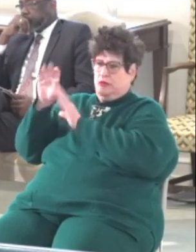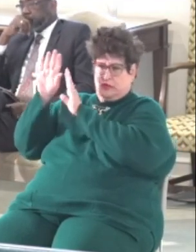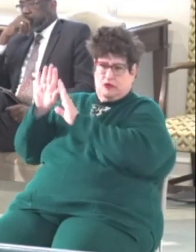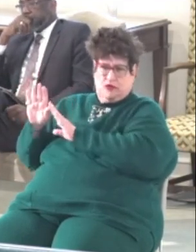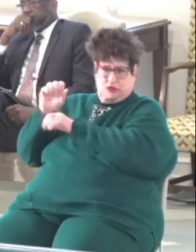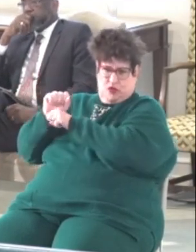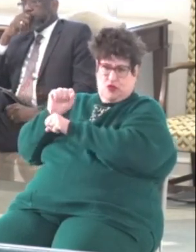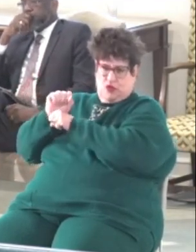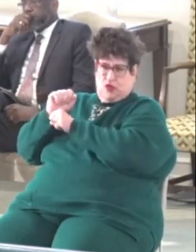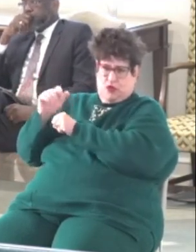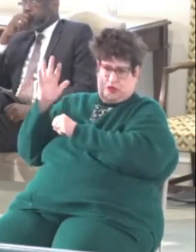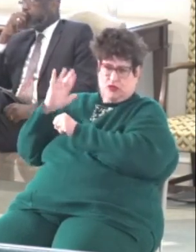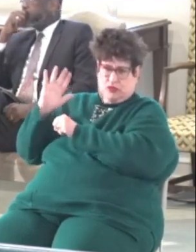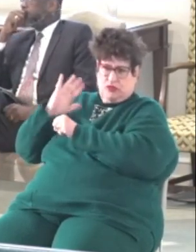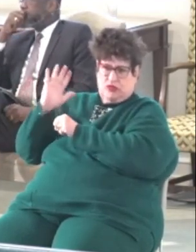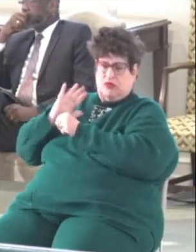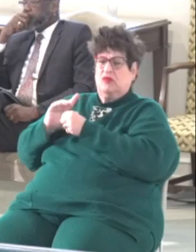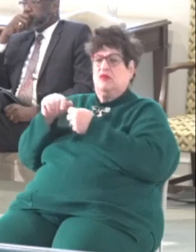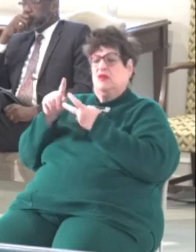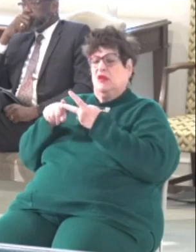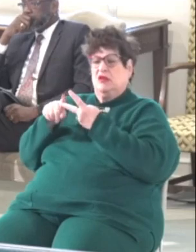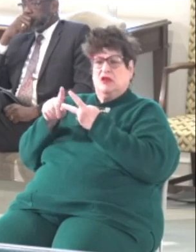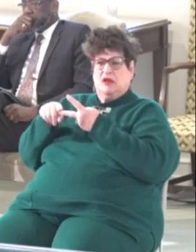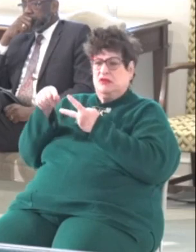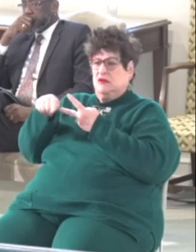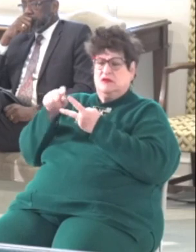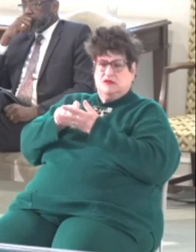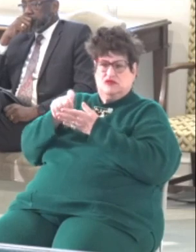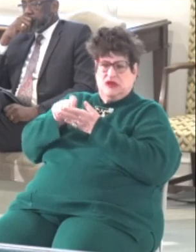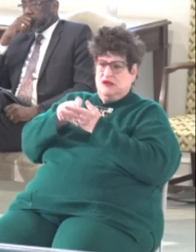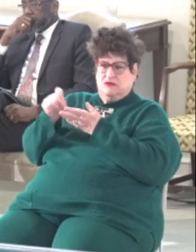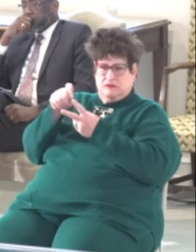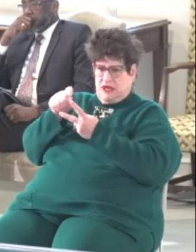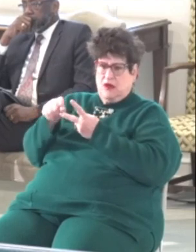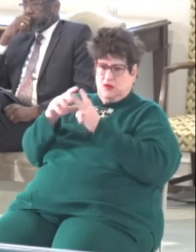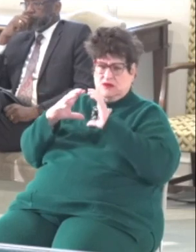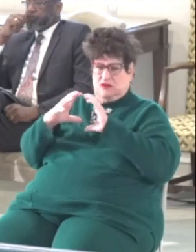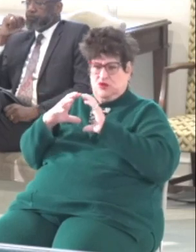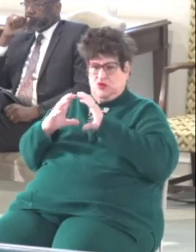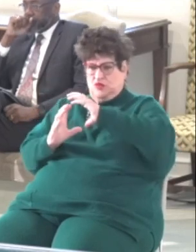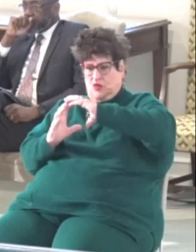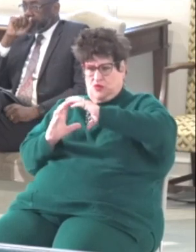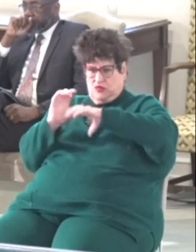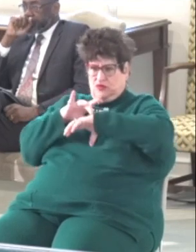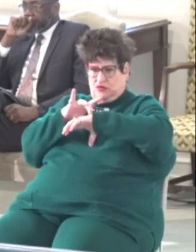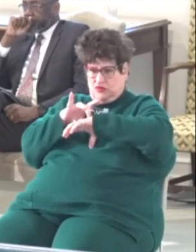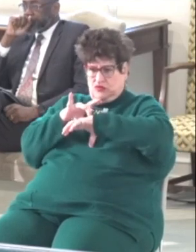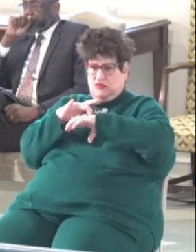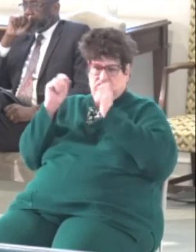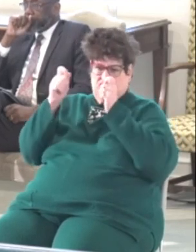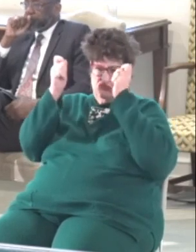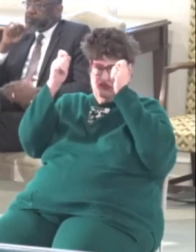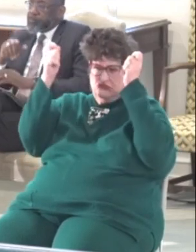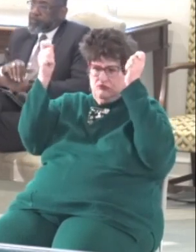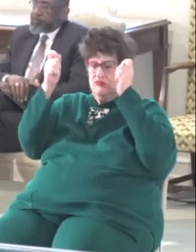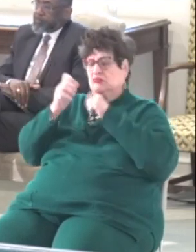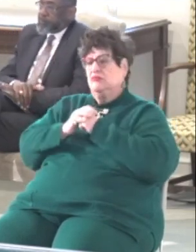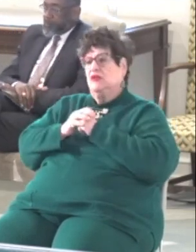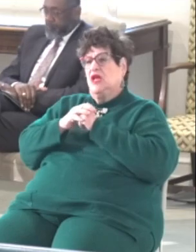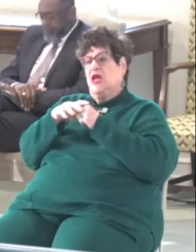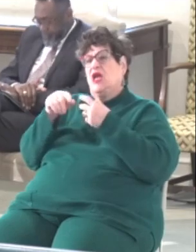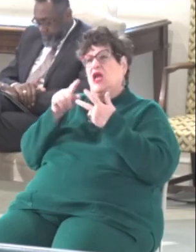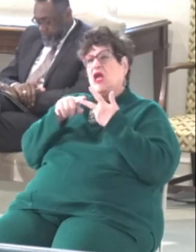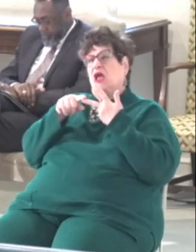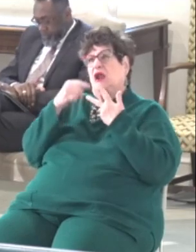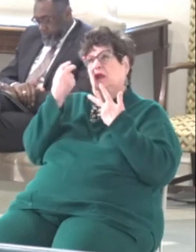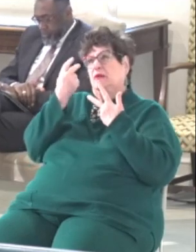from neo-pagan Steve Schick, who's written about the solstice celebrations. And then thinking as a